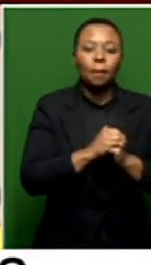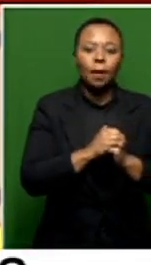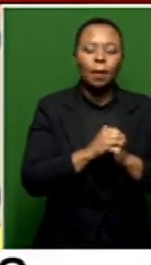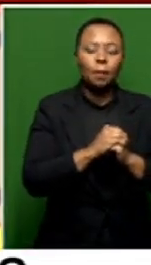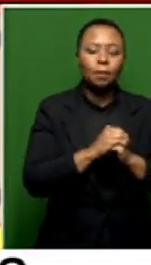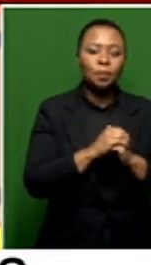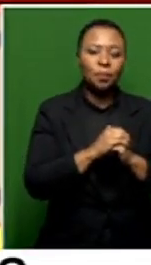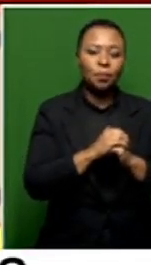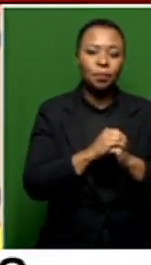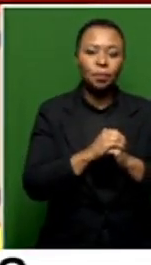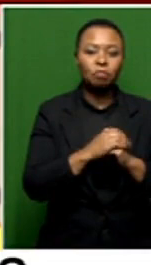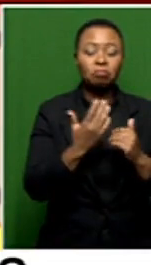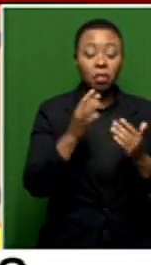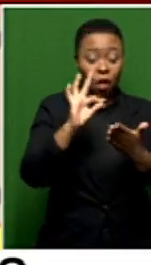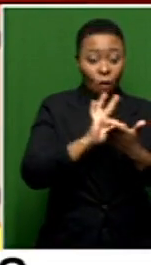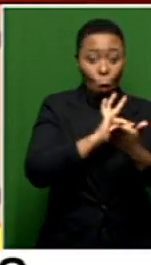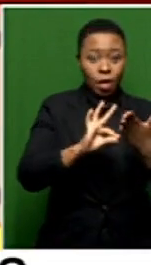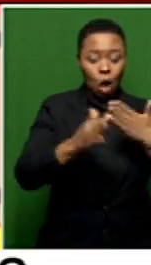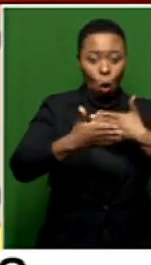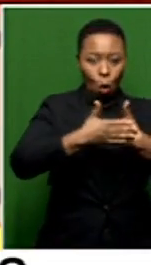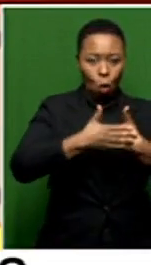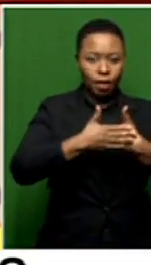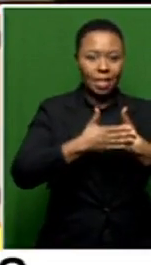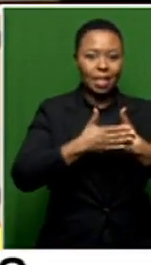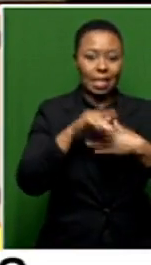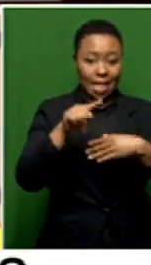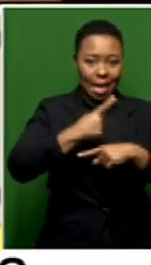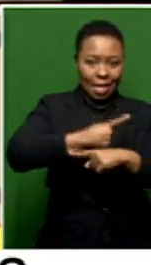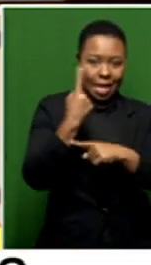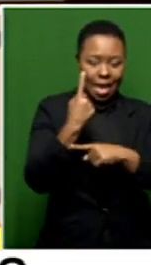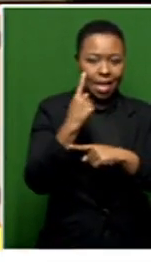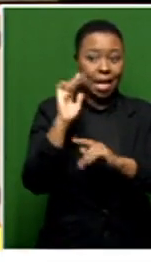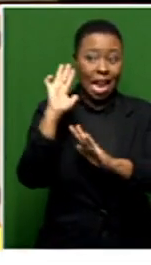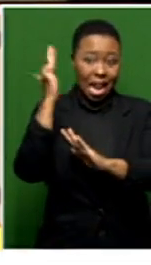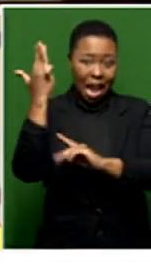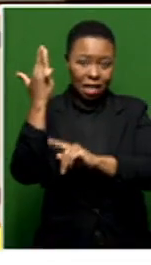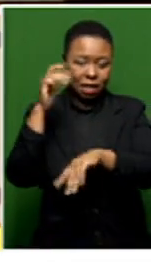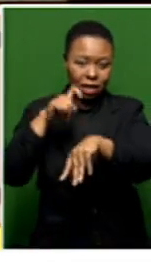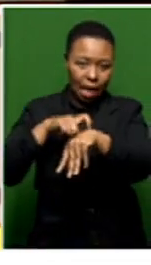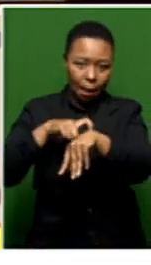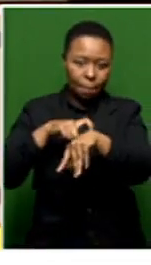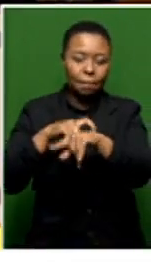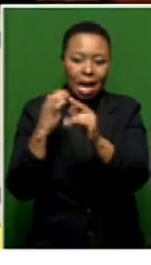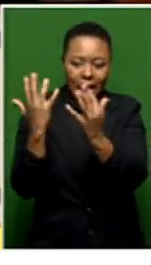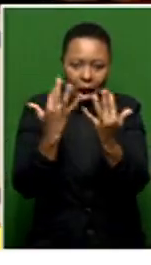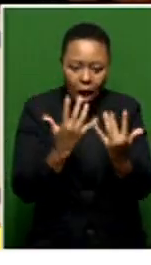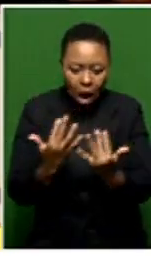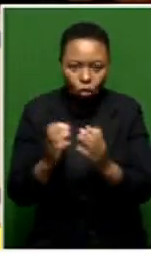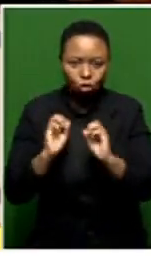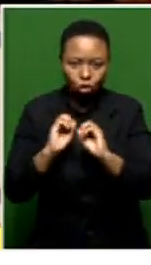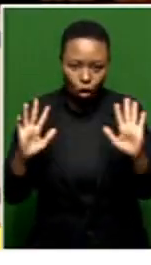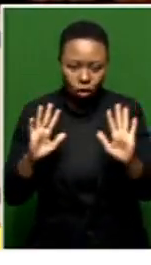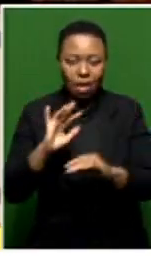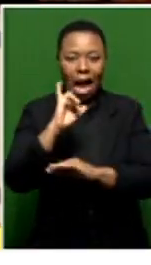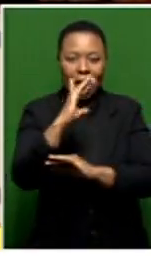once voting closes on voting day, 9 p.m., the counting starts, and the IEC begins